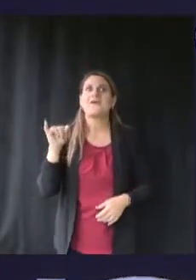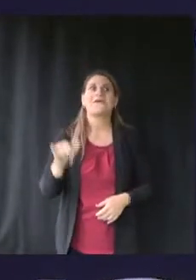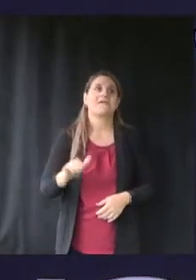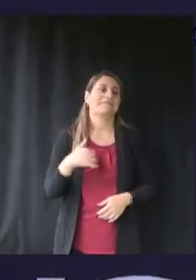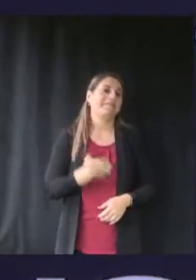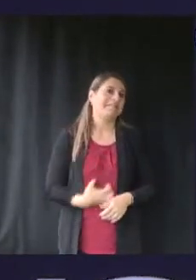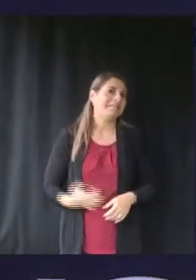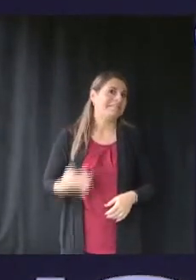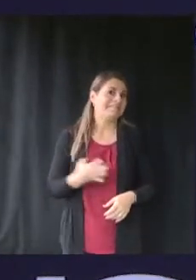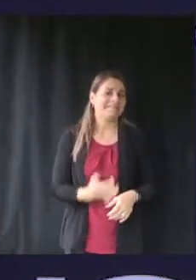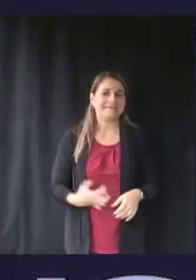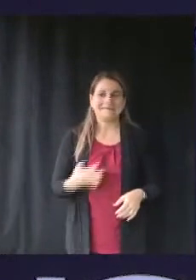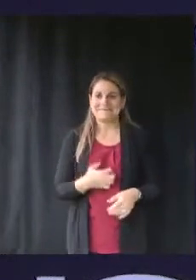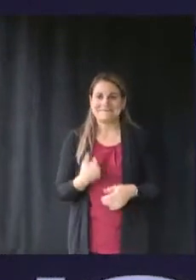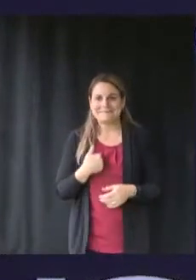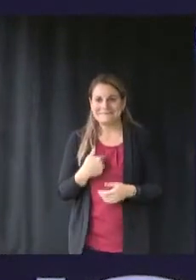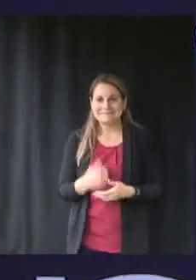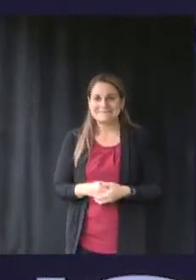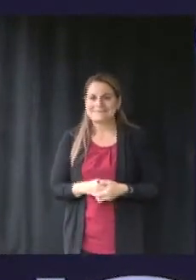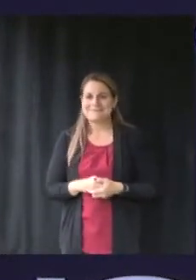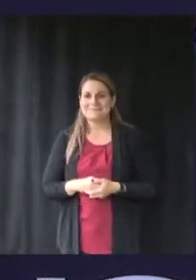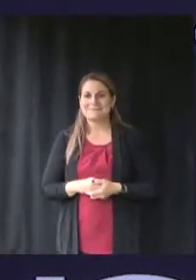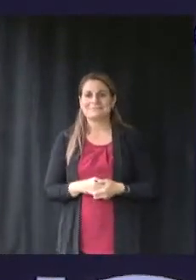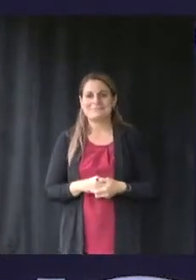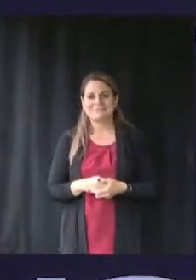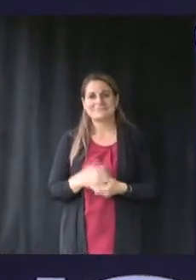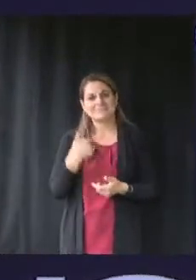Luckily, Chris, I got to travel in a much nicer plane